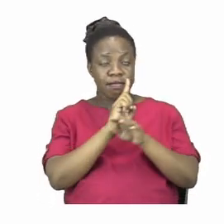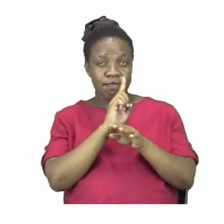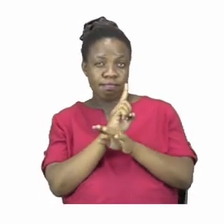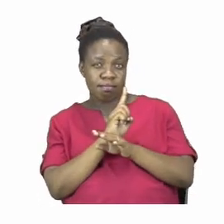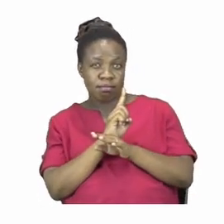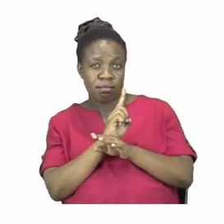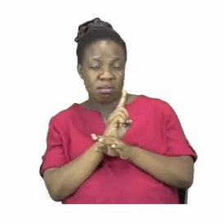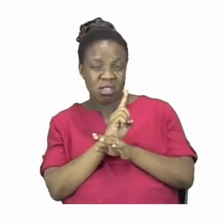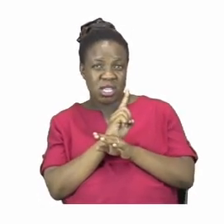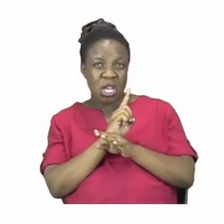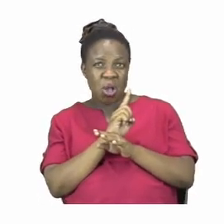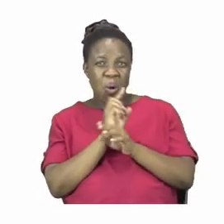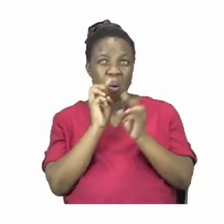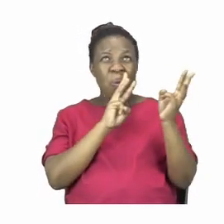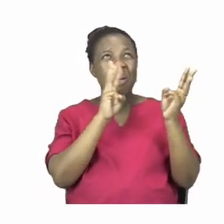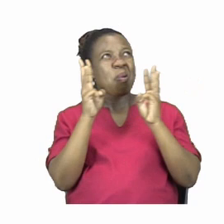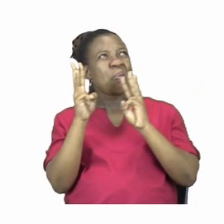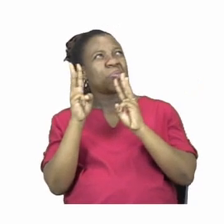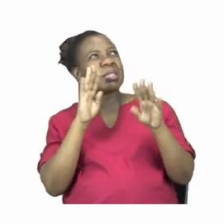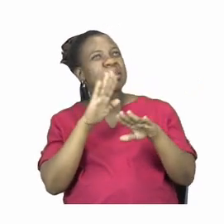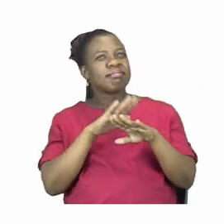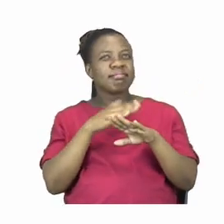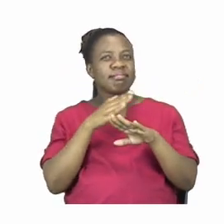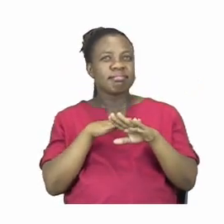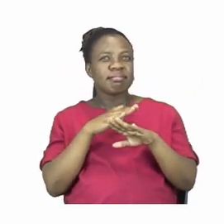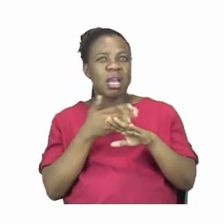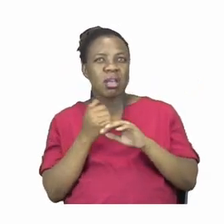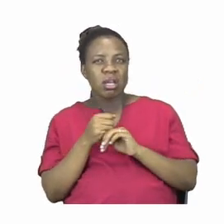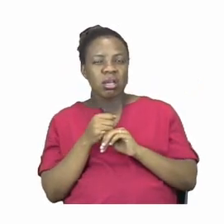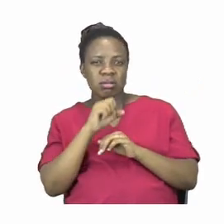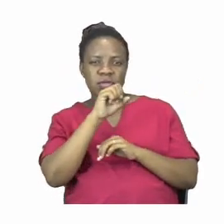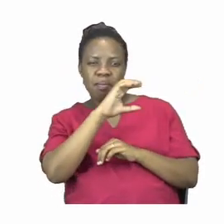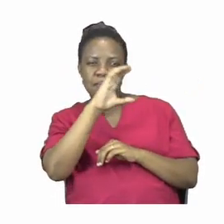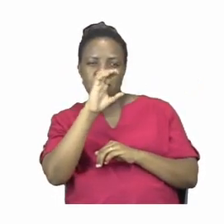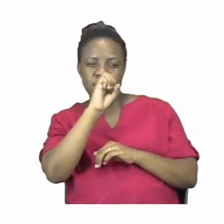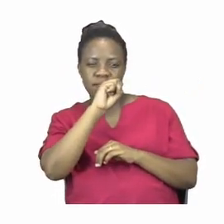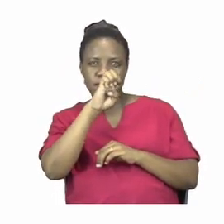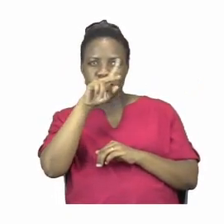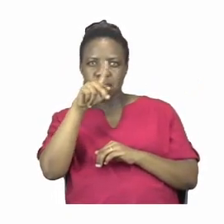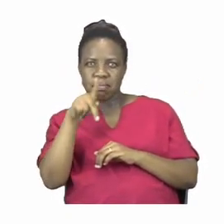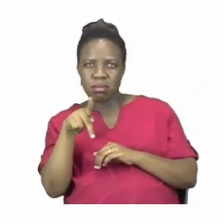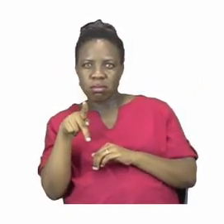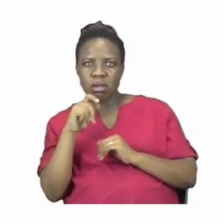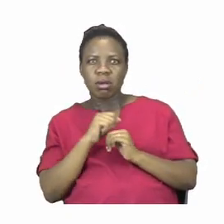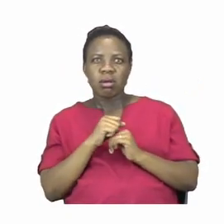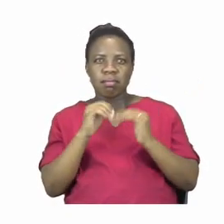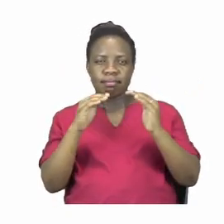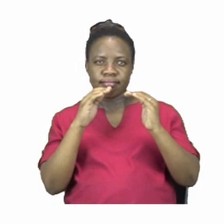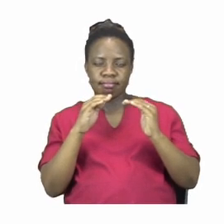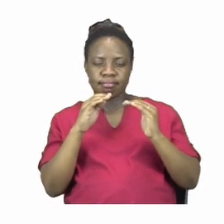for September and answer the questions that follow. Now there you will see you have the month